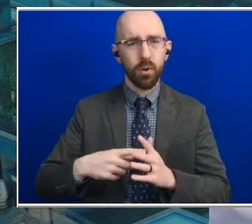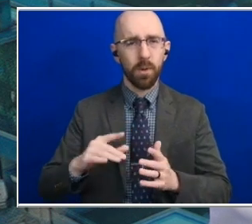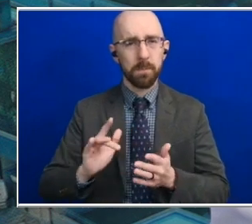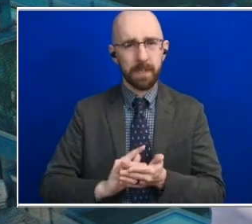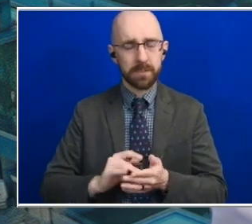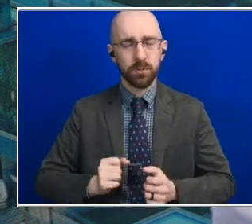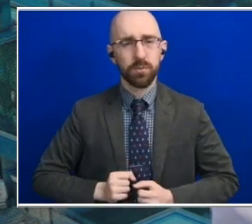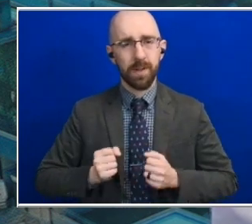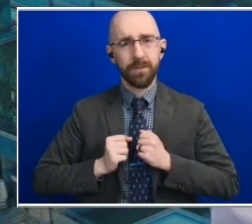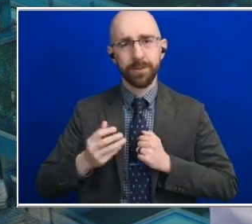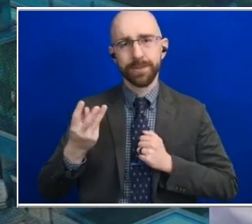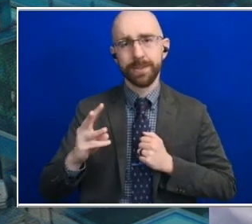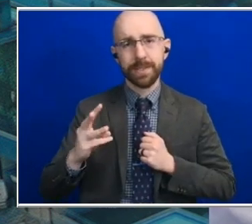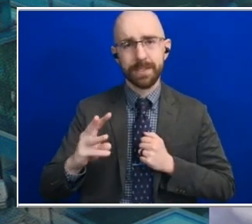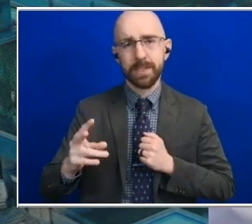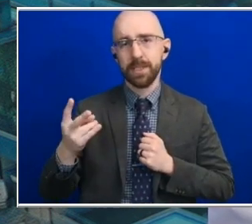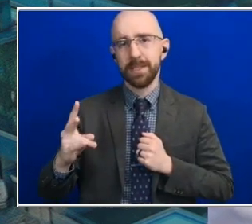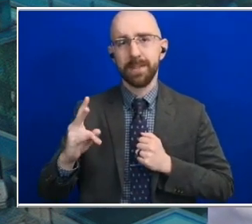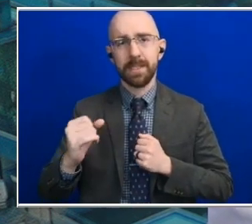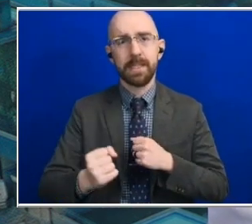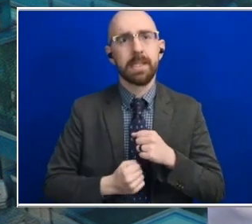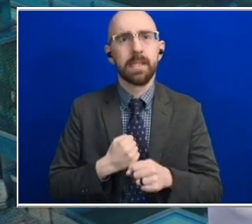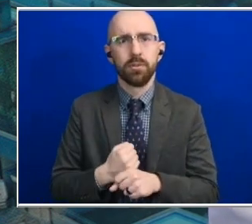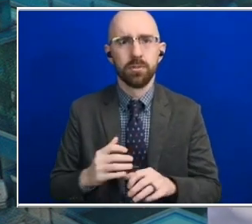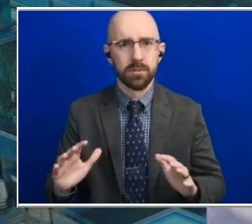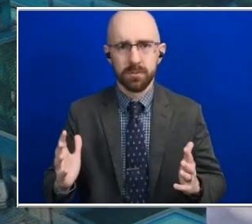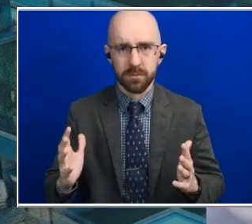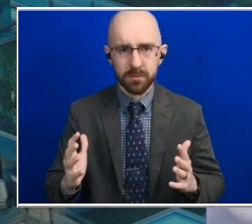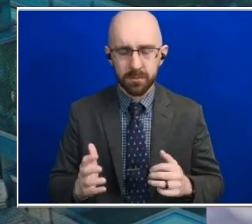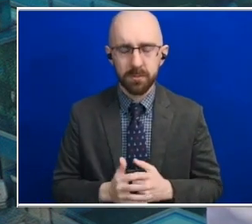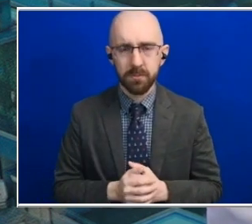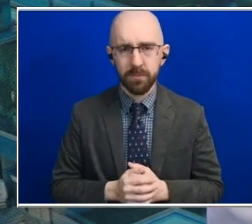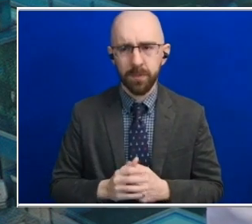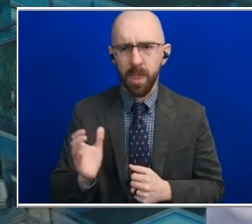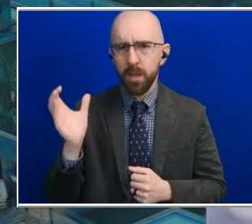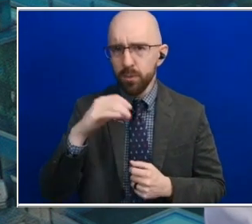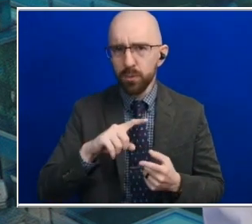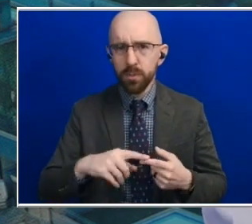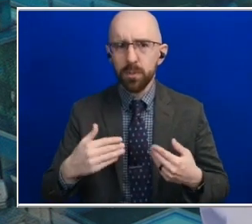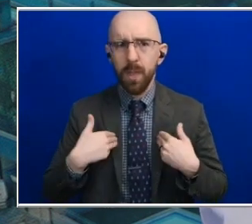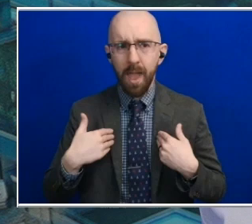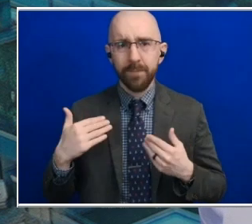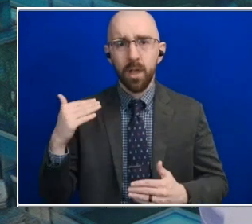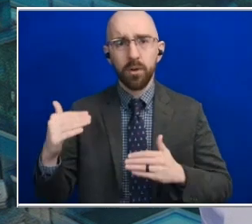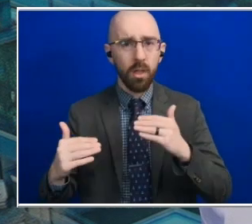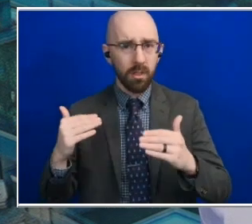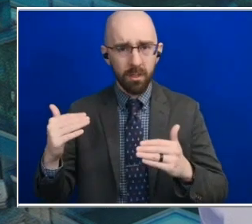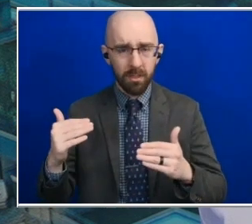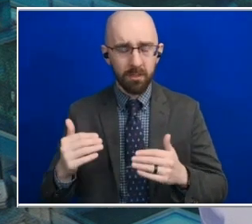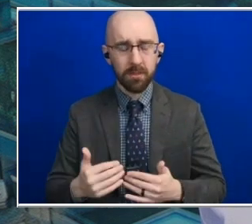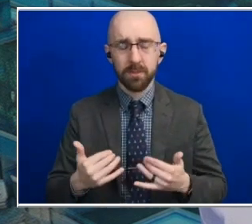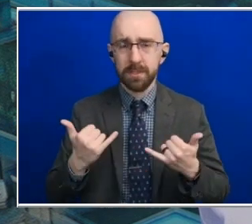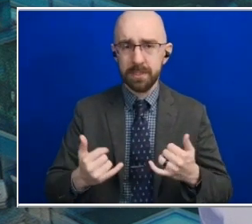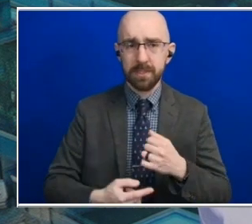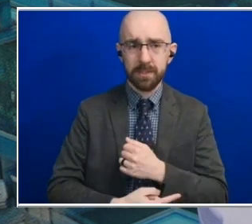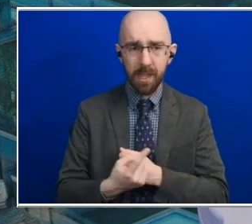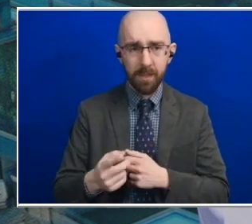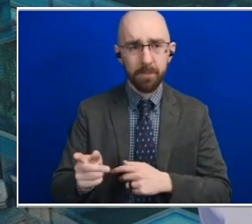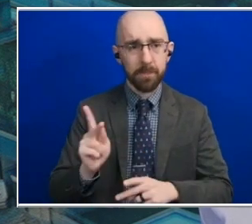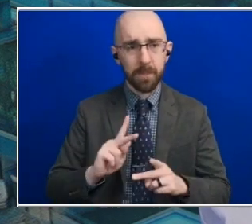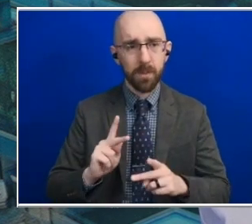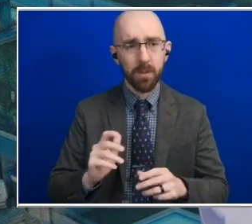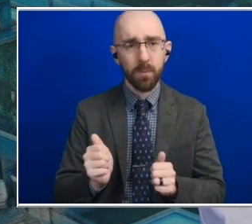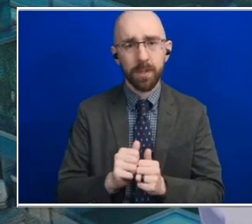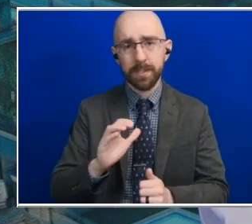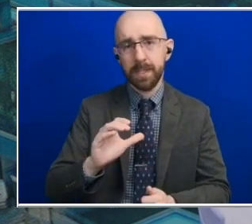17 years. It was unusual to have an adult. And today, people born with CF may well have a normal